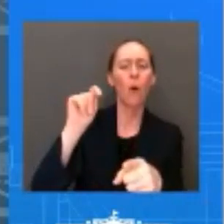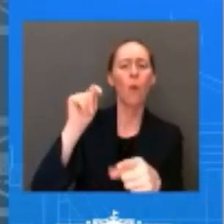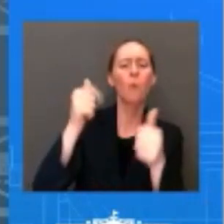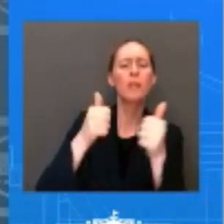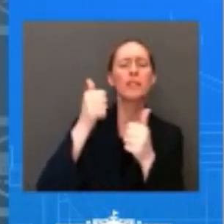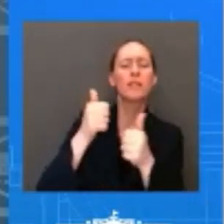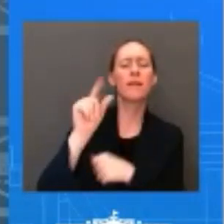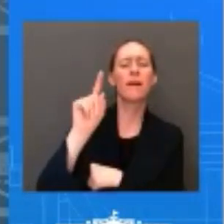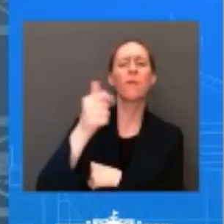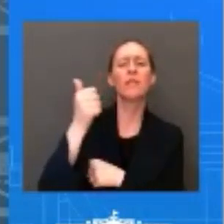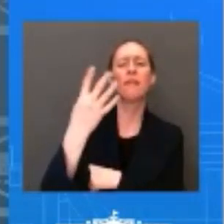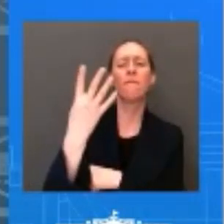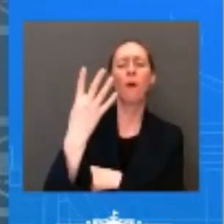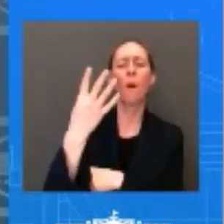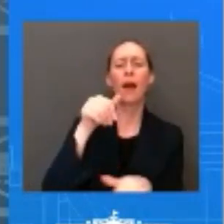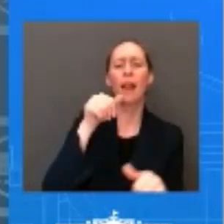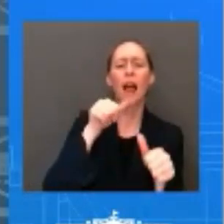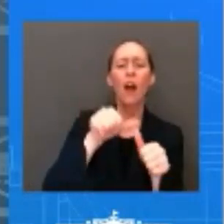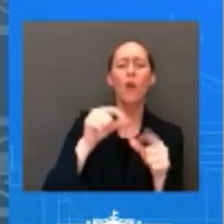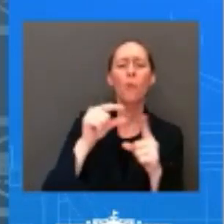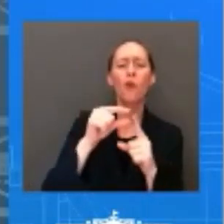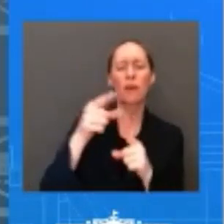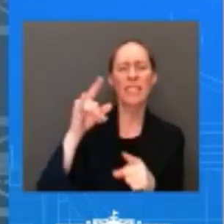Oh my goodness, Peter.